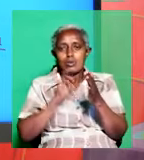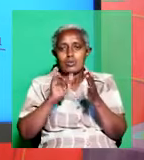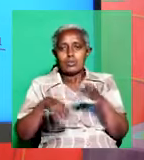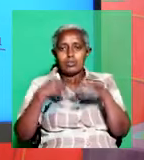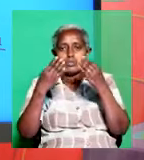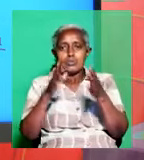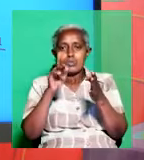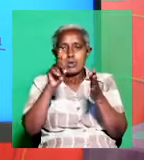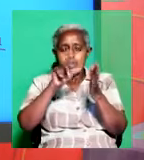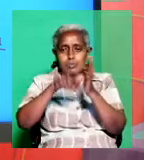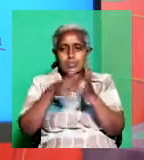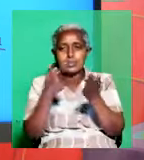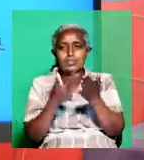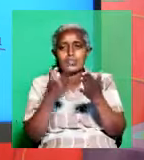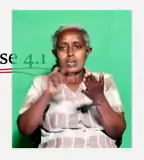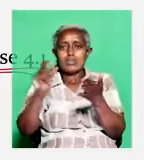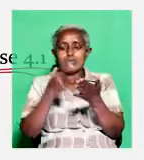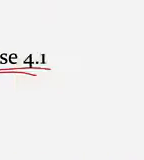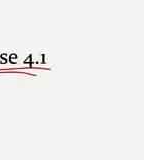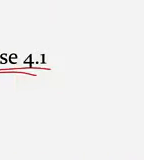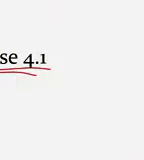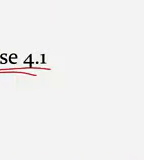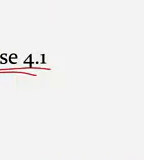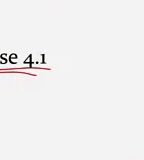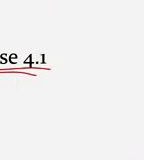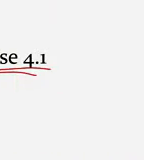1 minute to write this exercise.